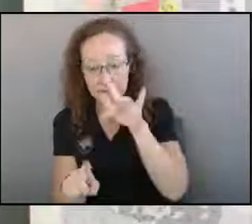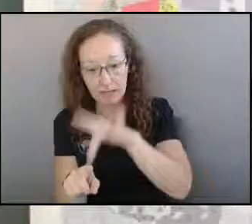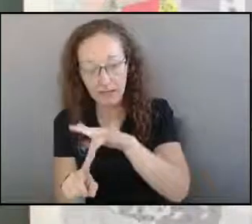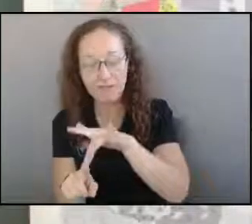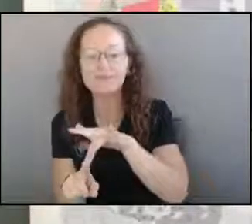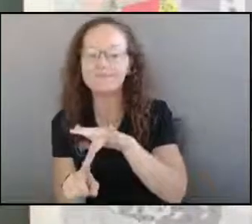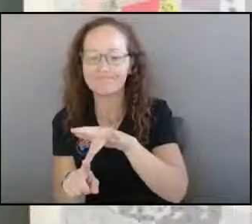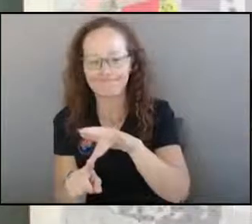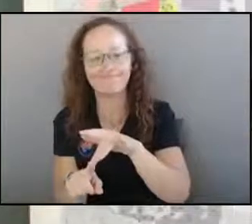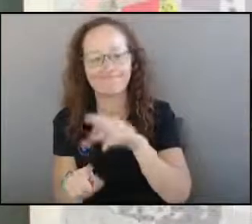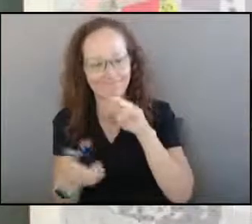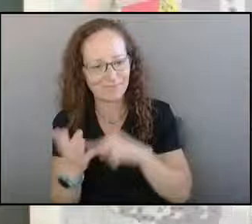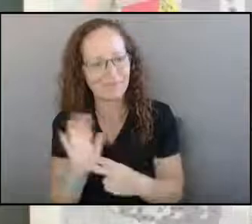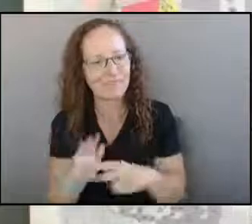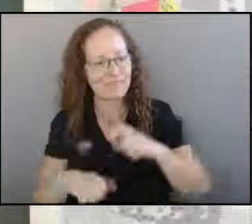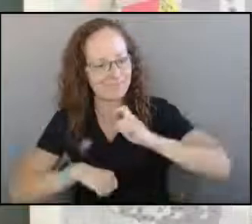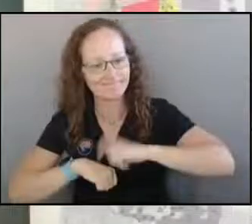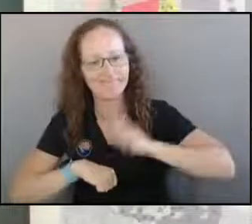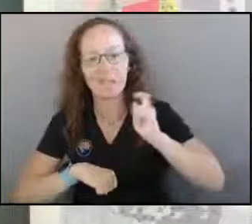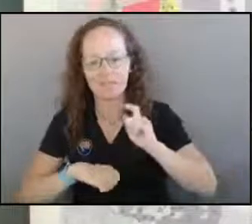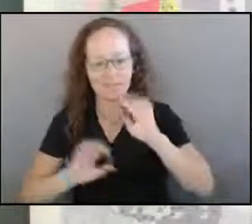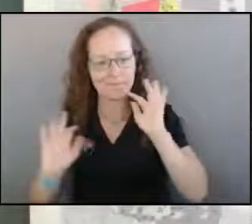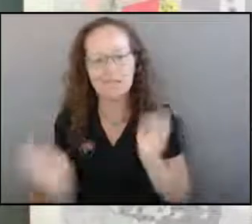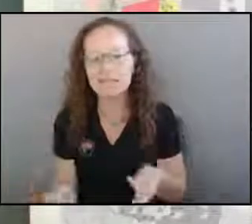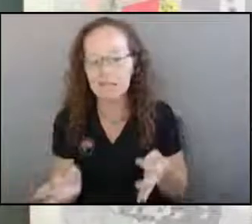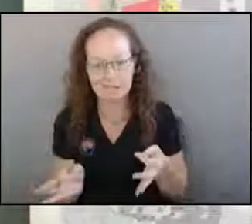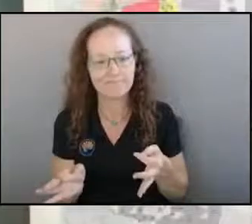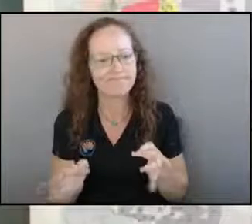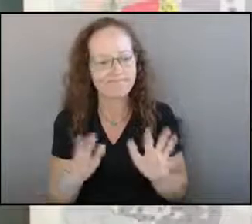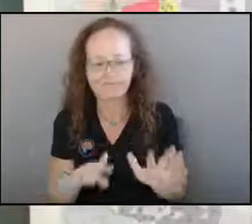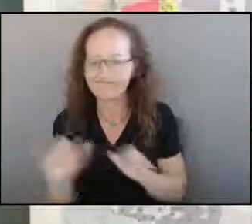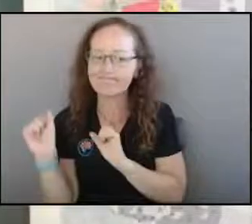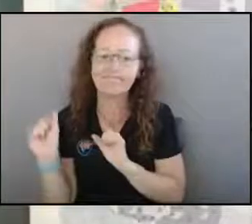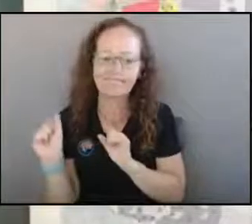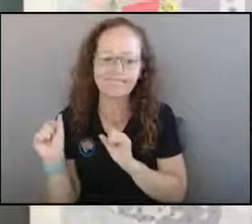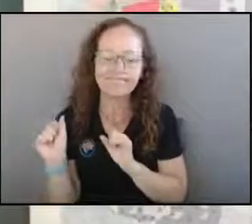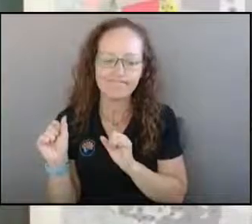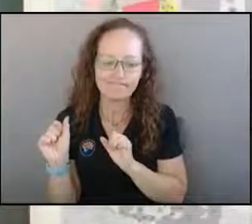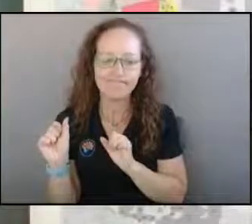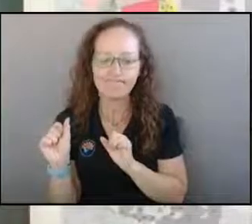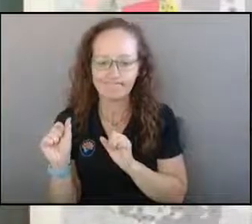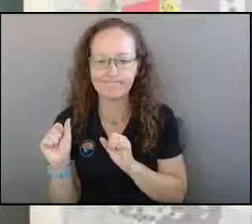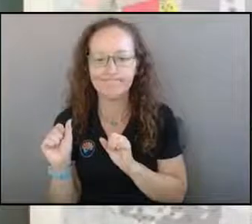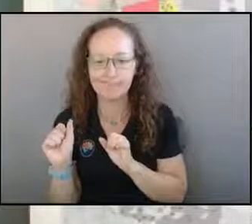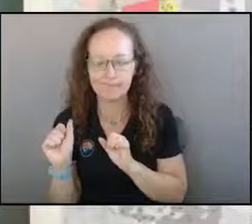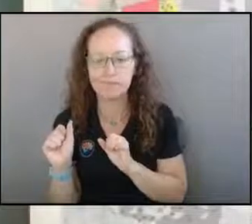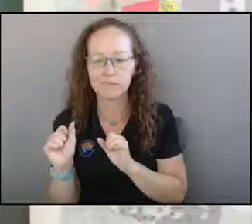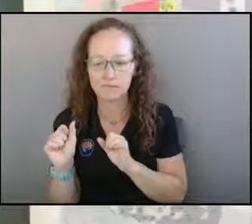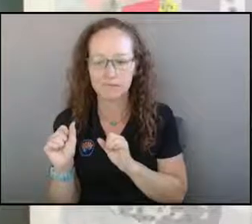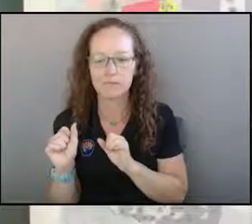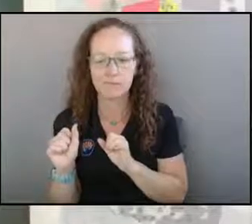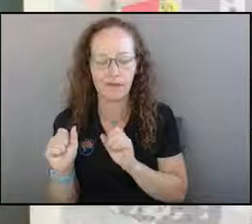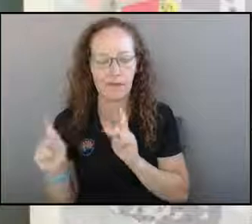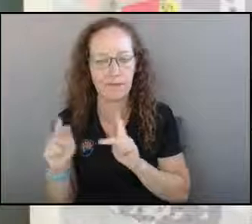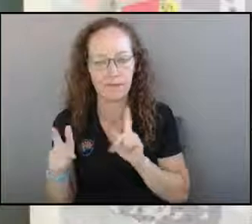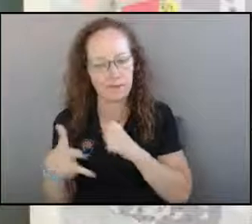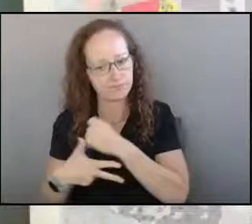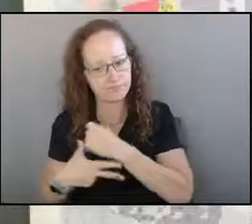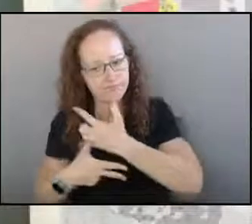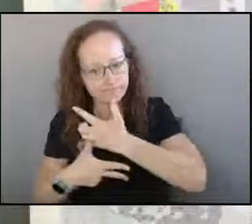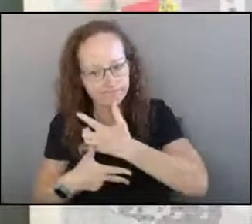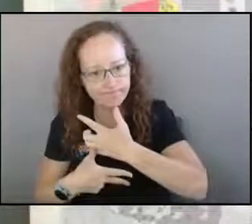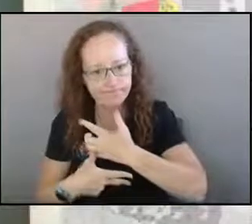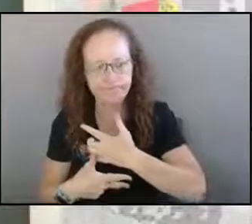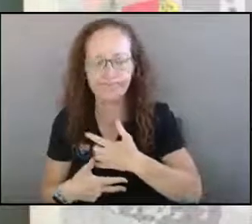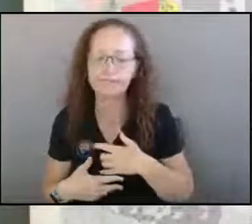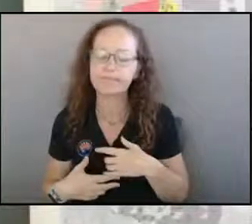then we have to make a decision on evacuation status, on getting people ready, and that's also a big part